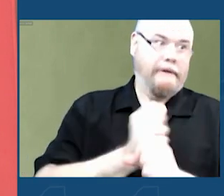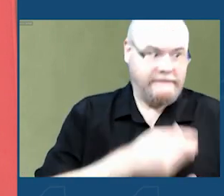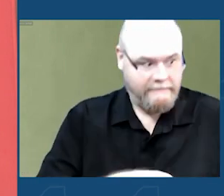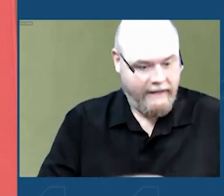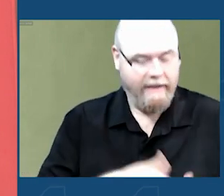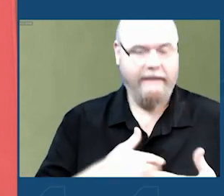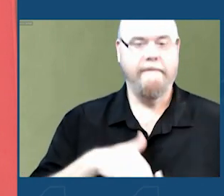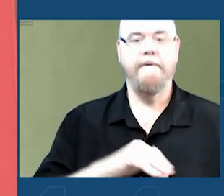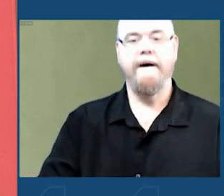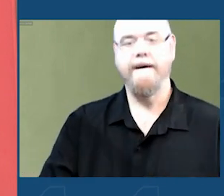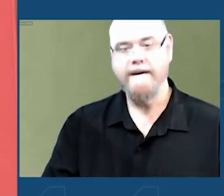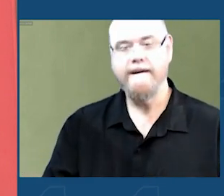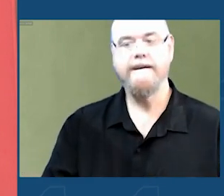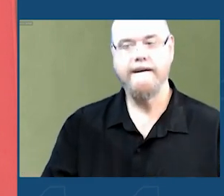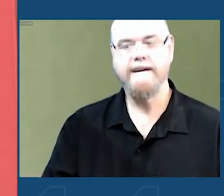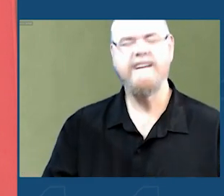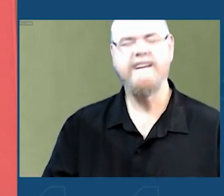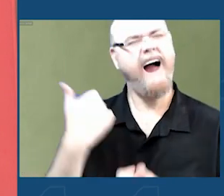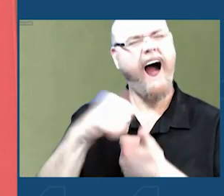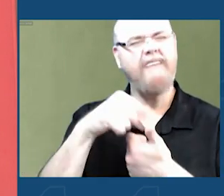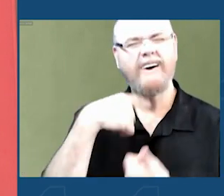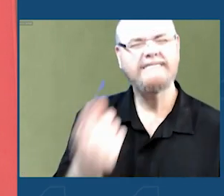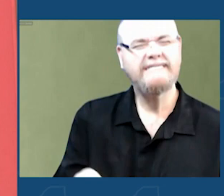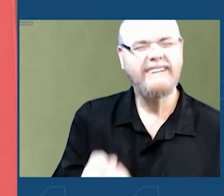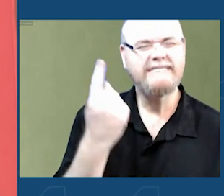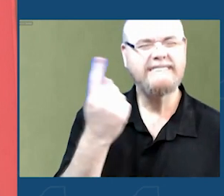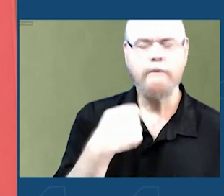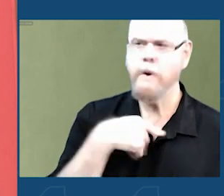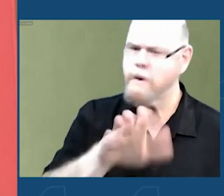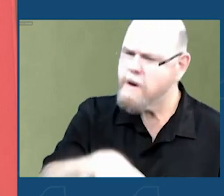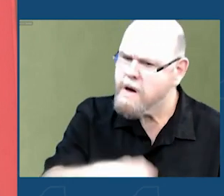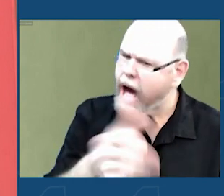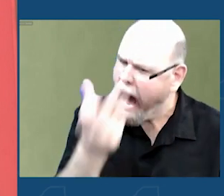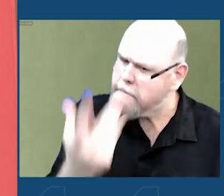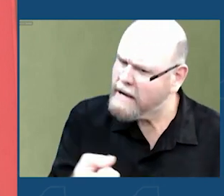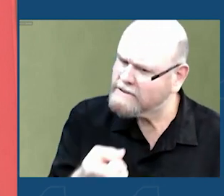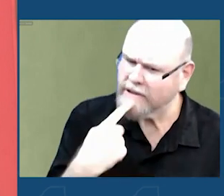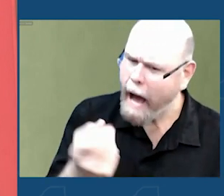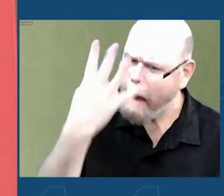said, could you say that number again? So